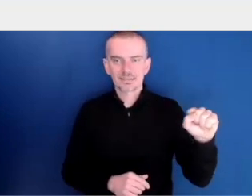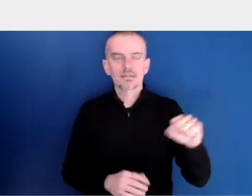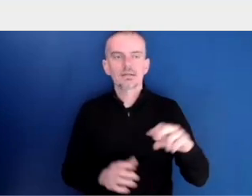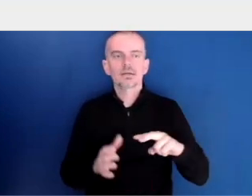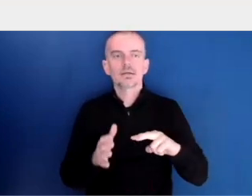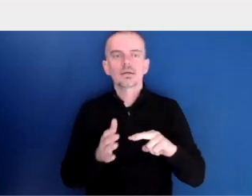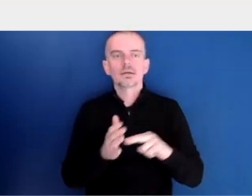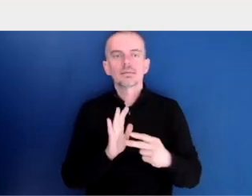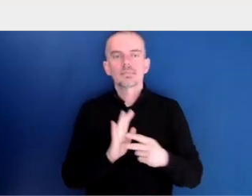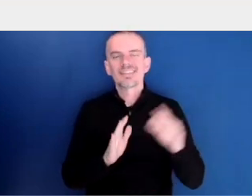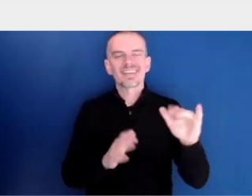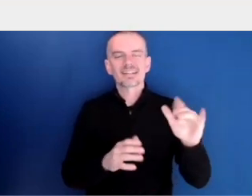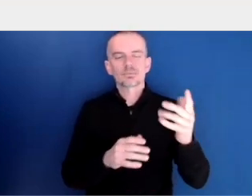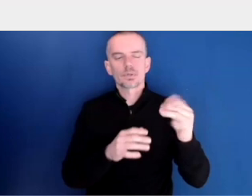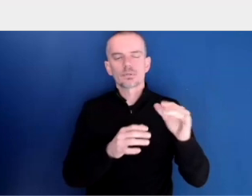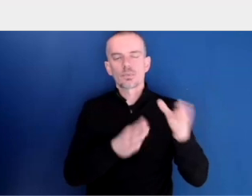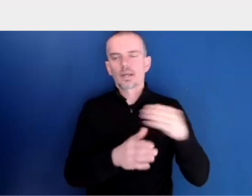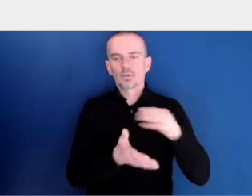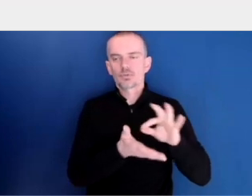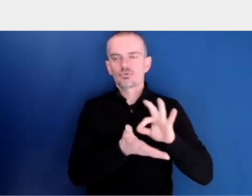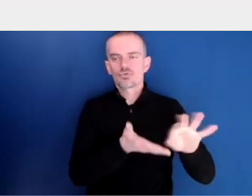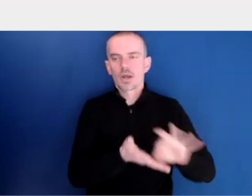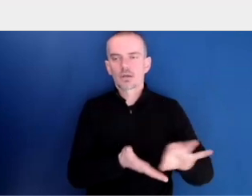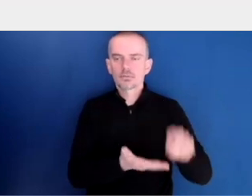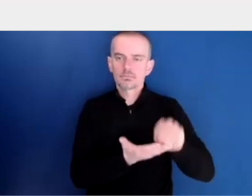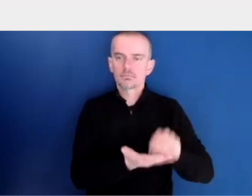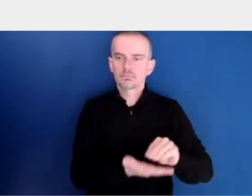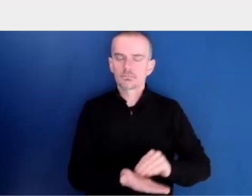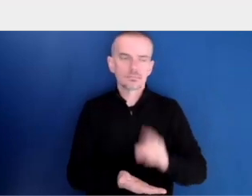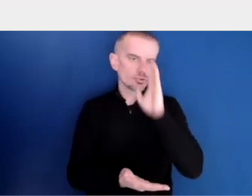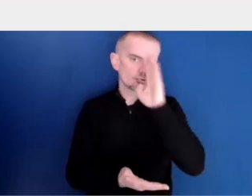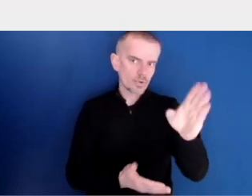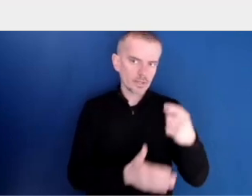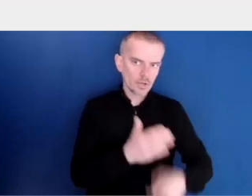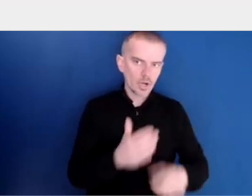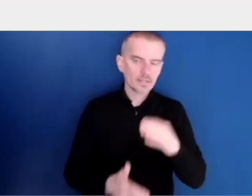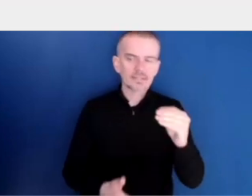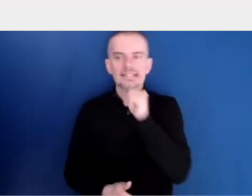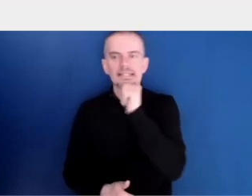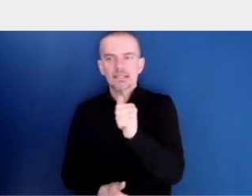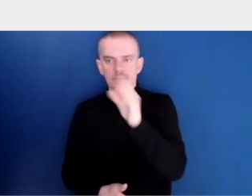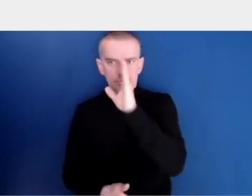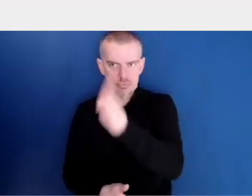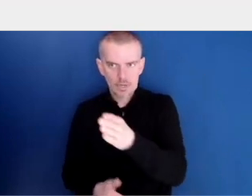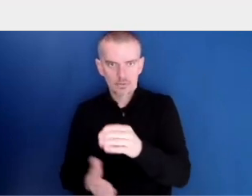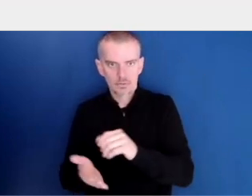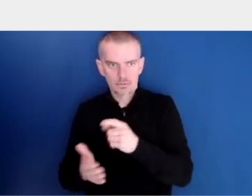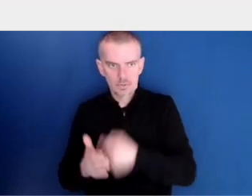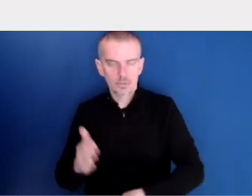tracking mechanism to track direct and indirect costs. And then if you are